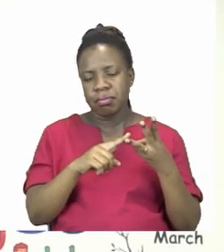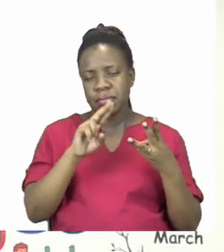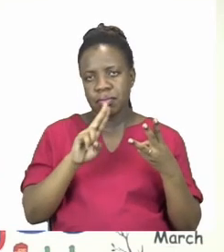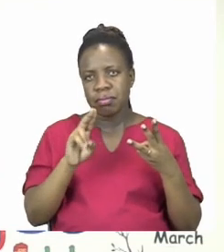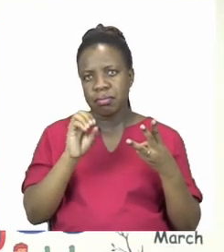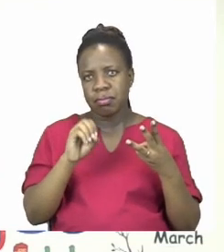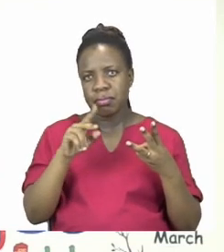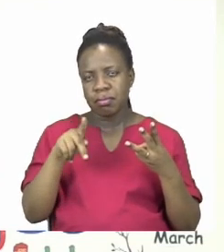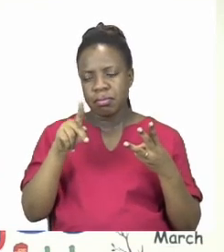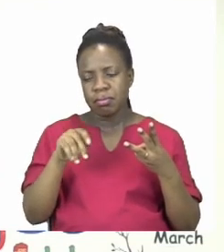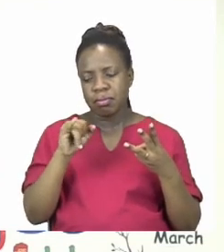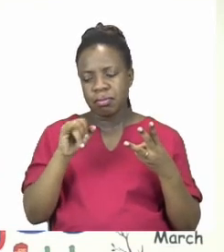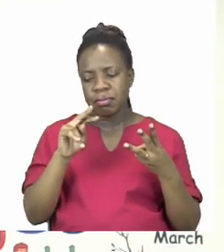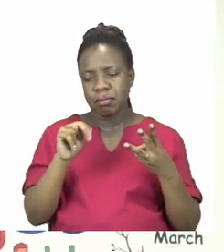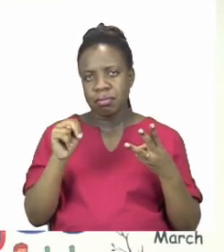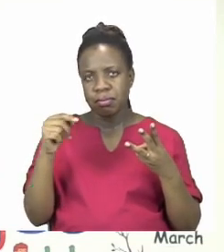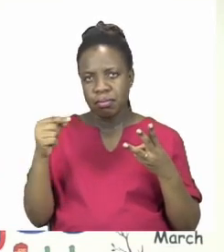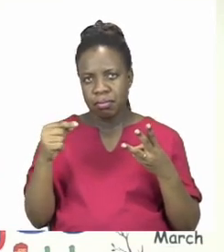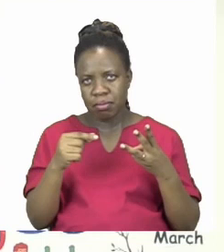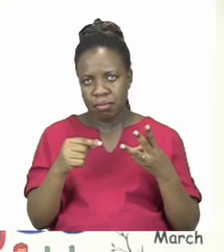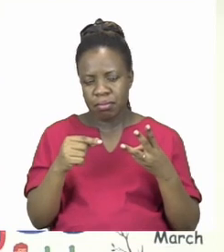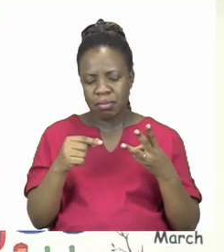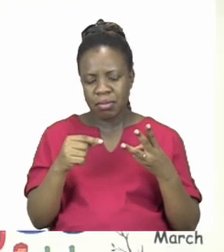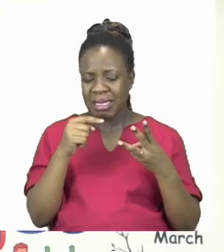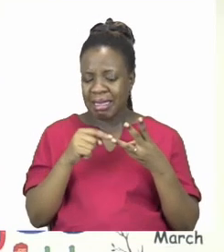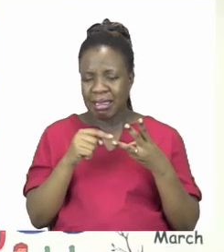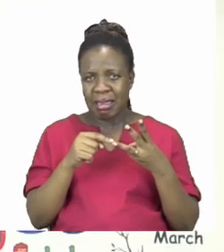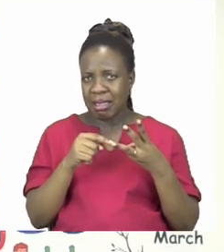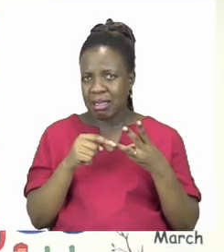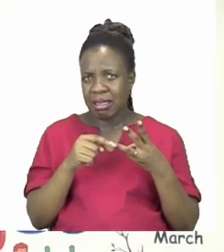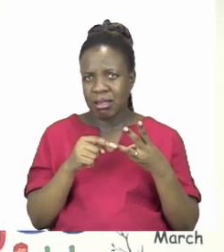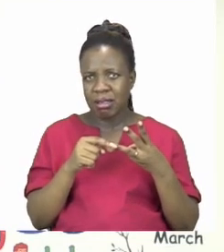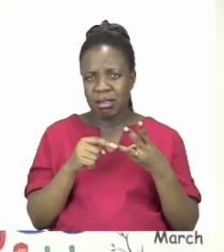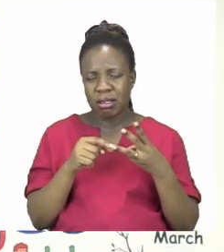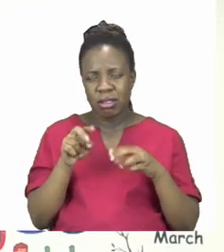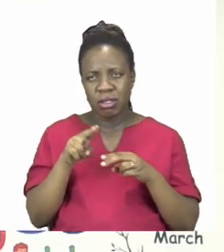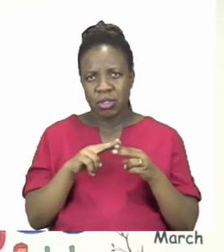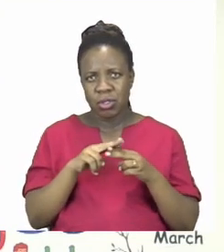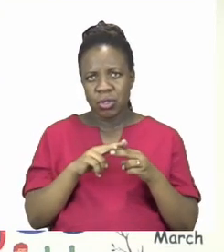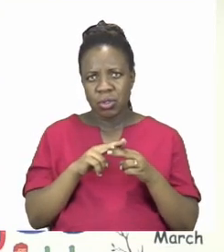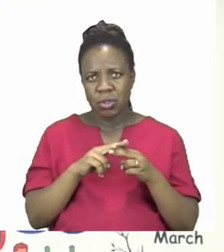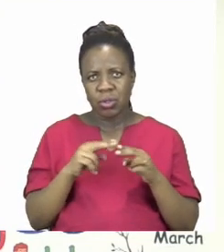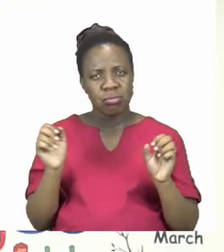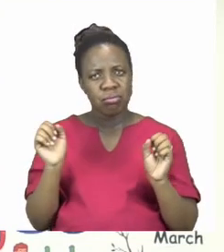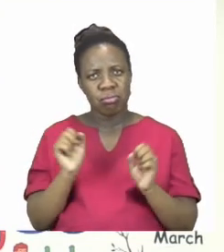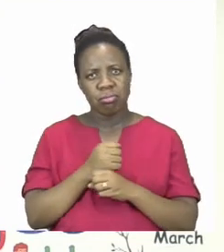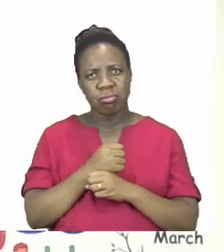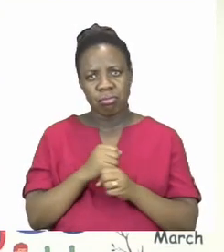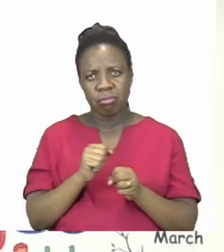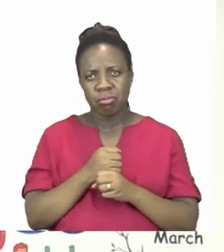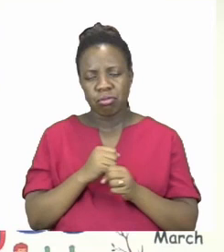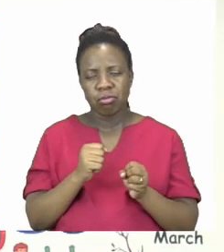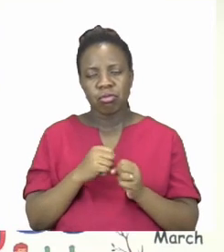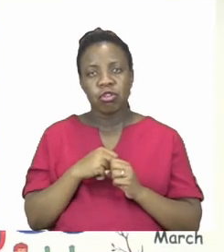that word is the action of hopping. But it could be these two. How do